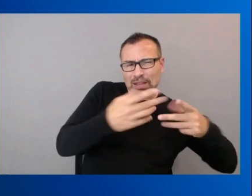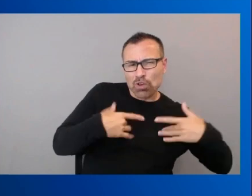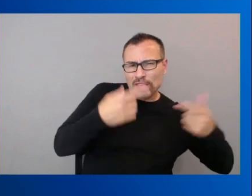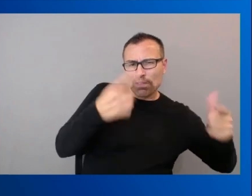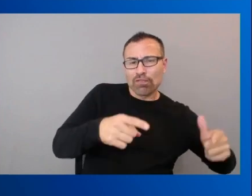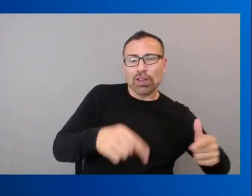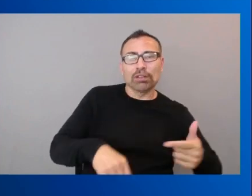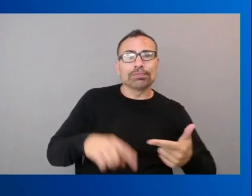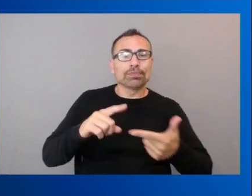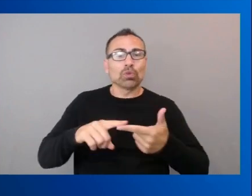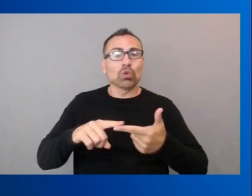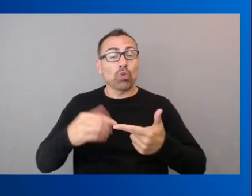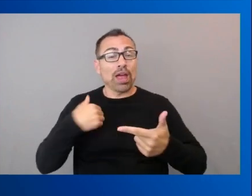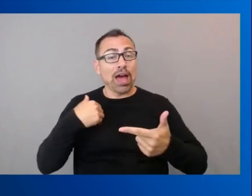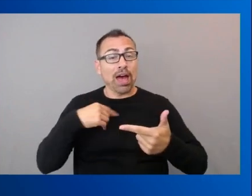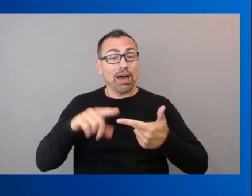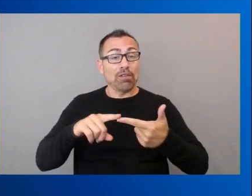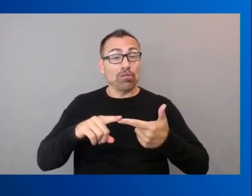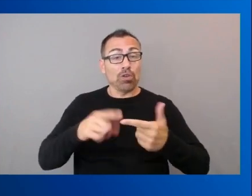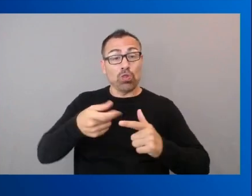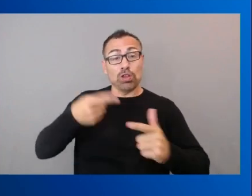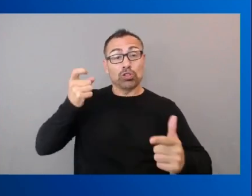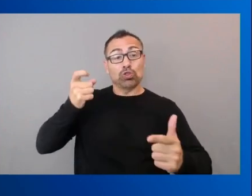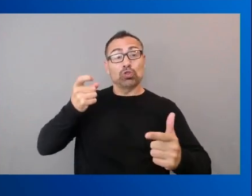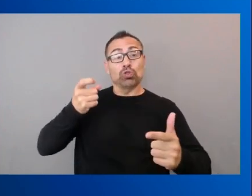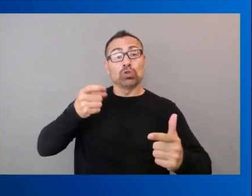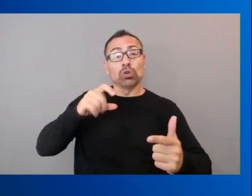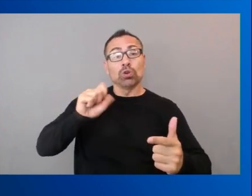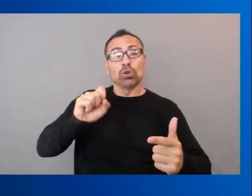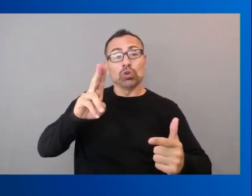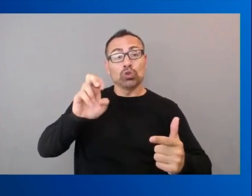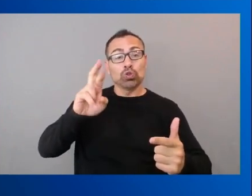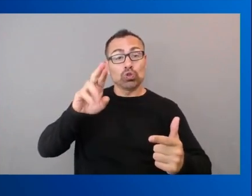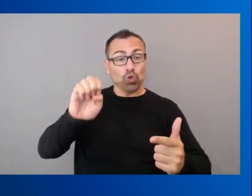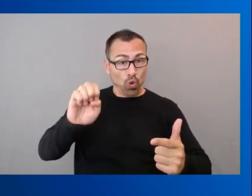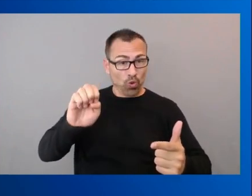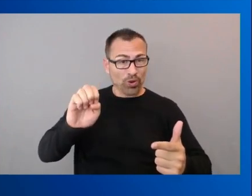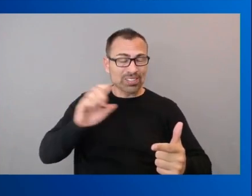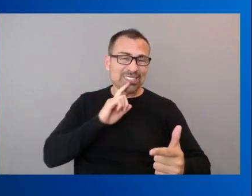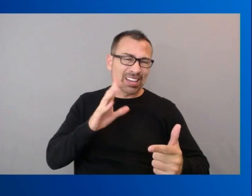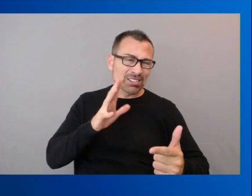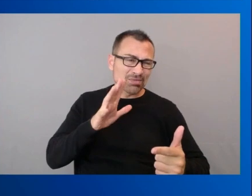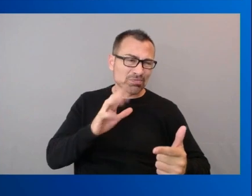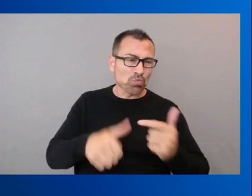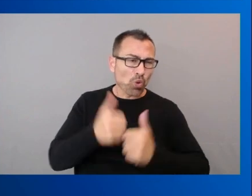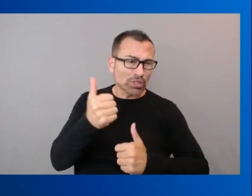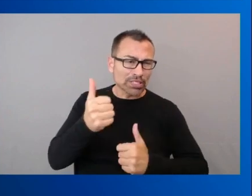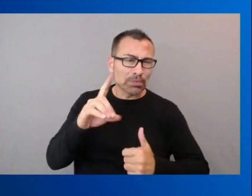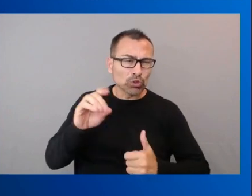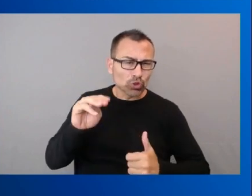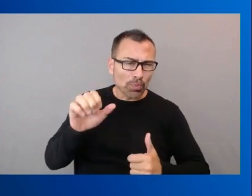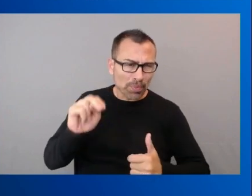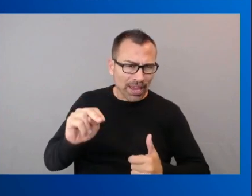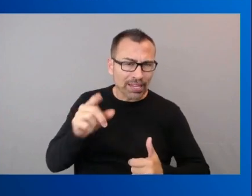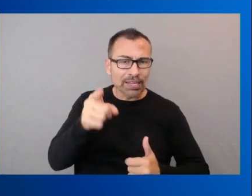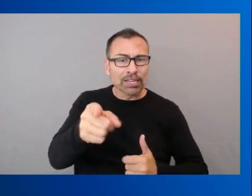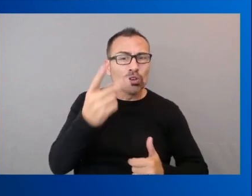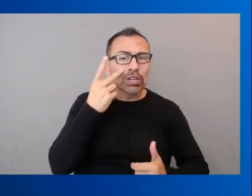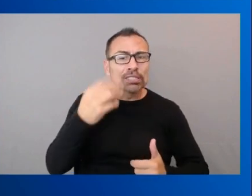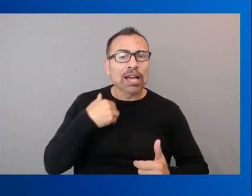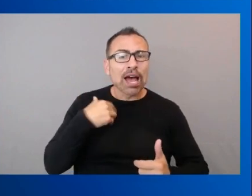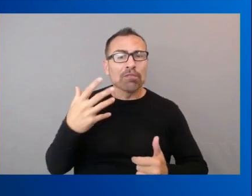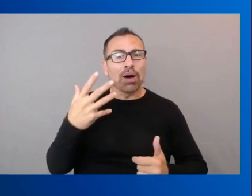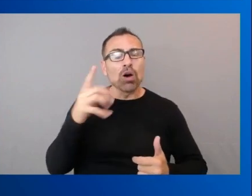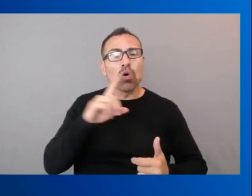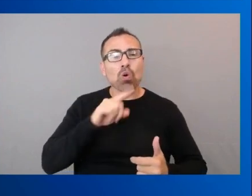the source. So people tend to use the source as the domain. So I have myapp.orders here, which is the orders domain. Now, the detail is the